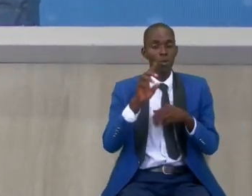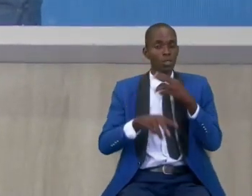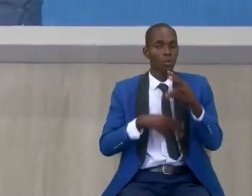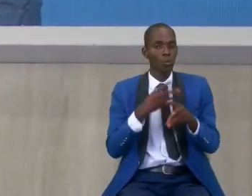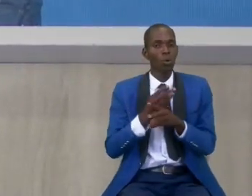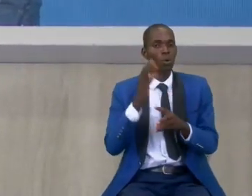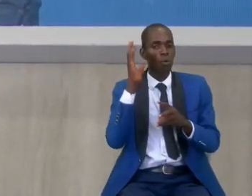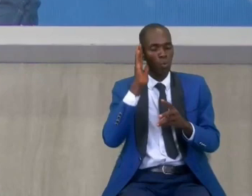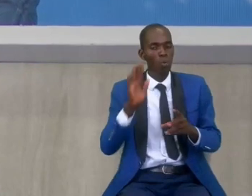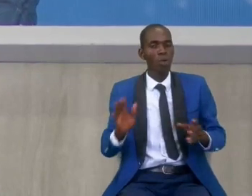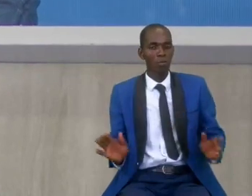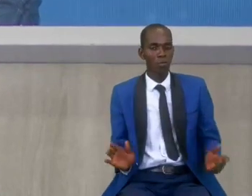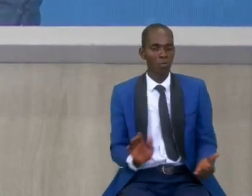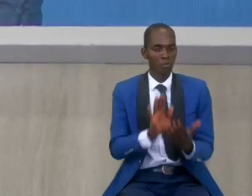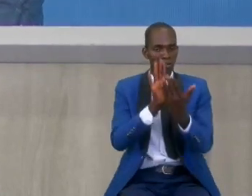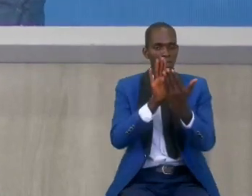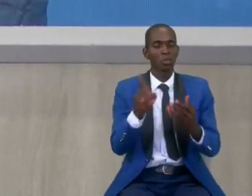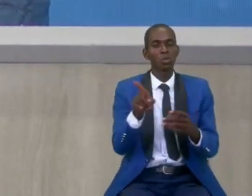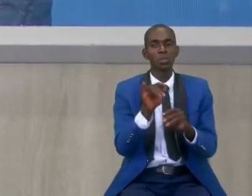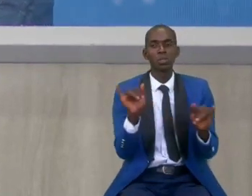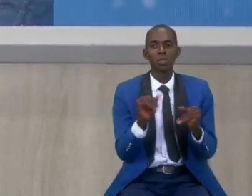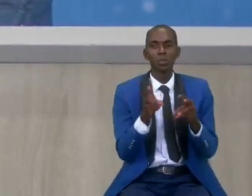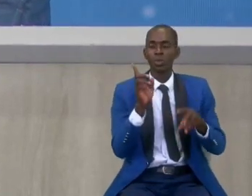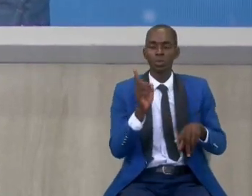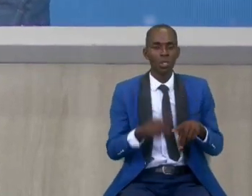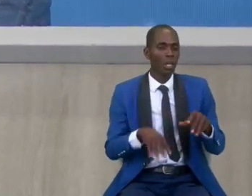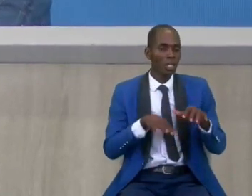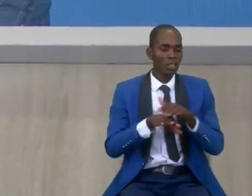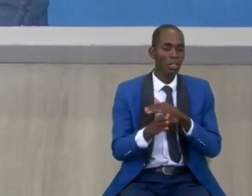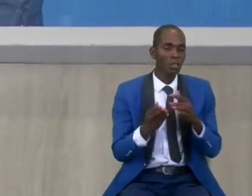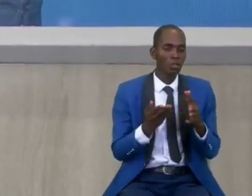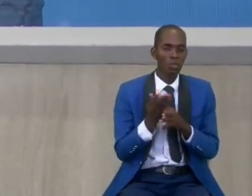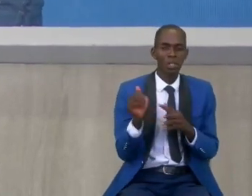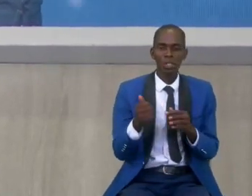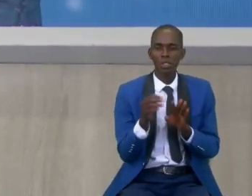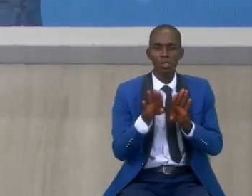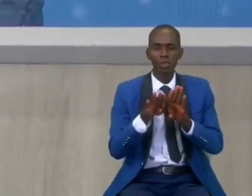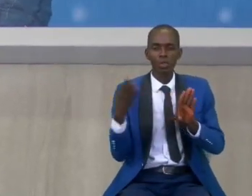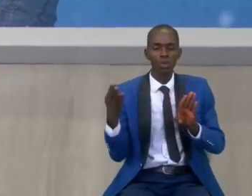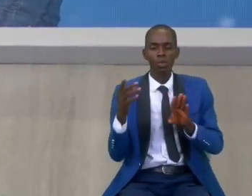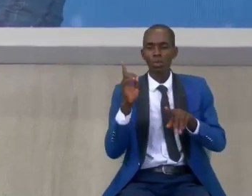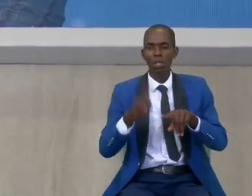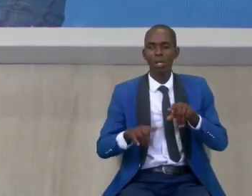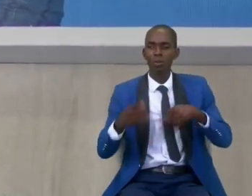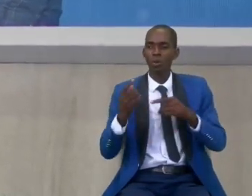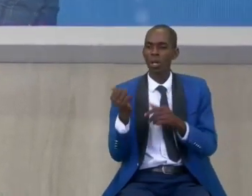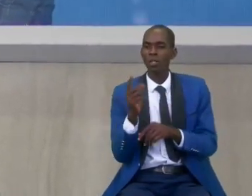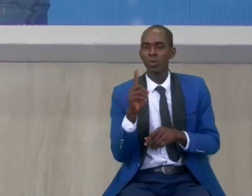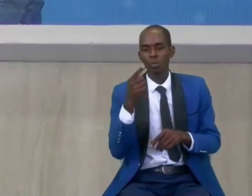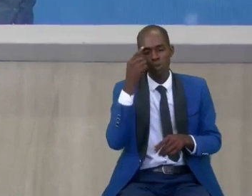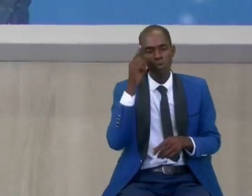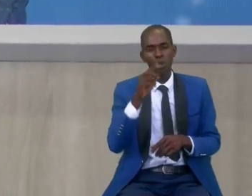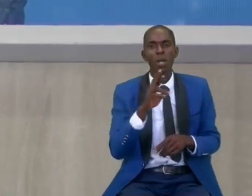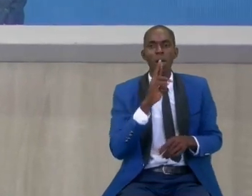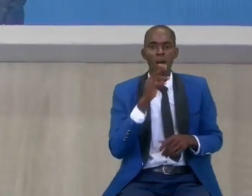go anywhere, because you are an angry man, angry woman. Turn it around. Love, when you